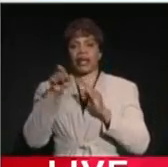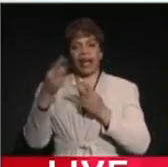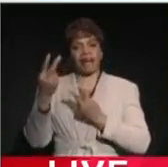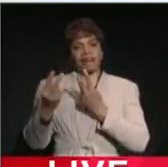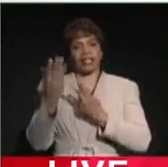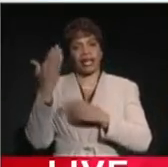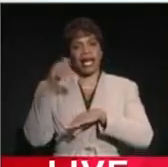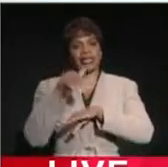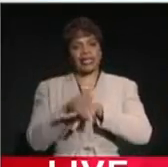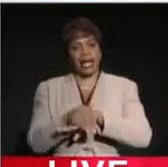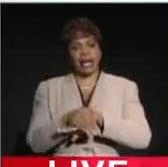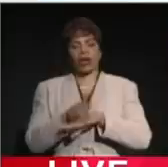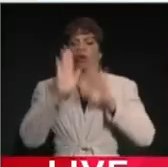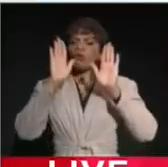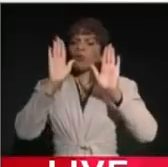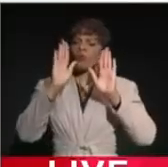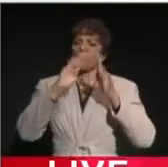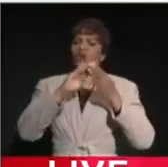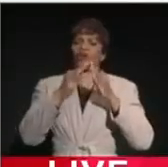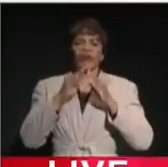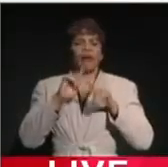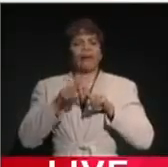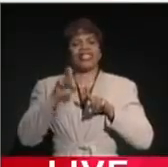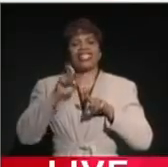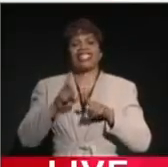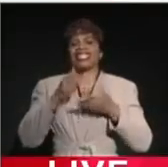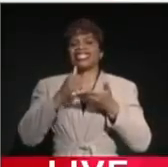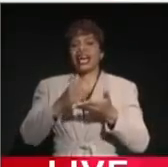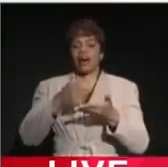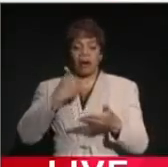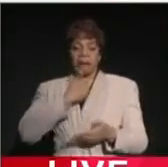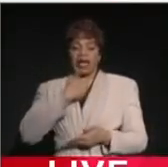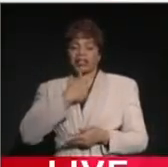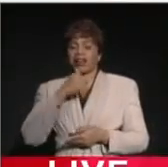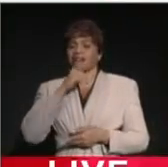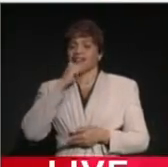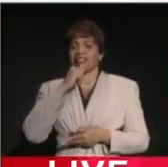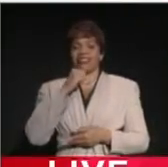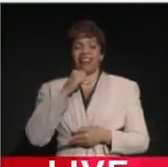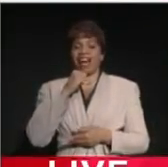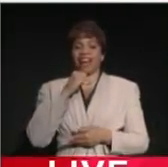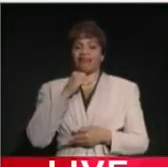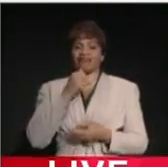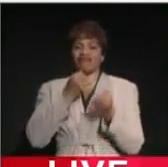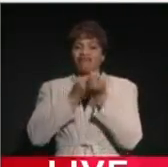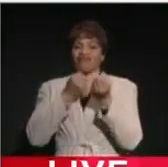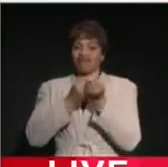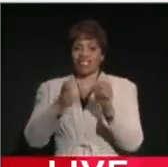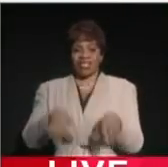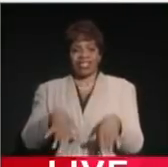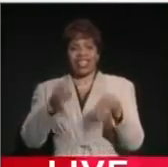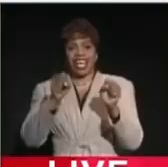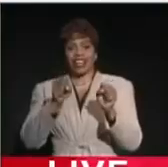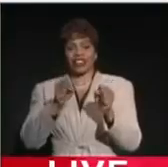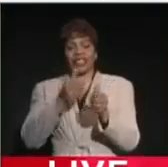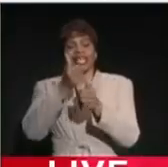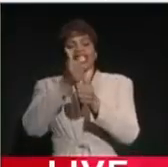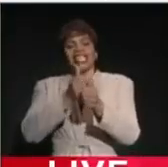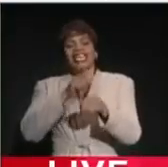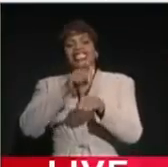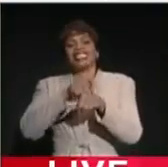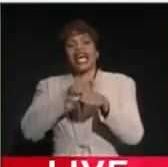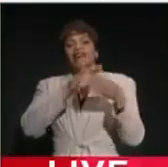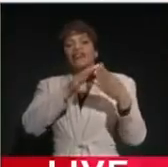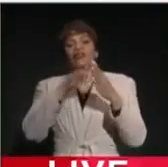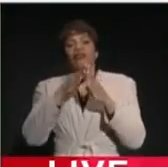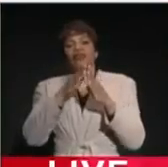community. It needs help. I'm not a fan of these takeovers. Every single time it's over the top, every single time it's in communities of